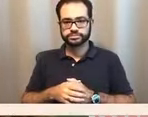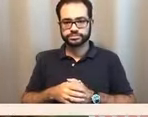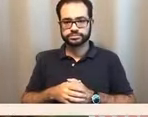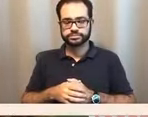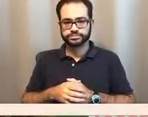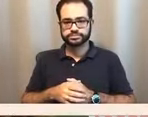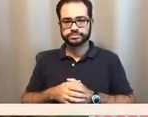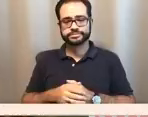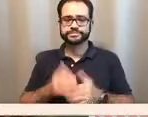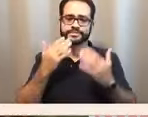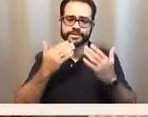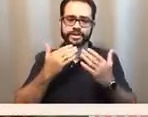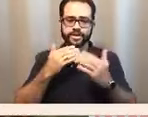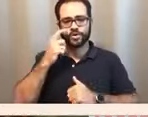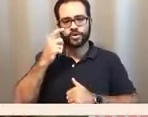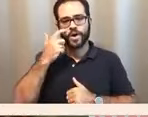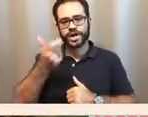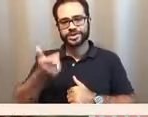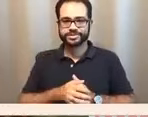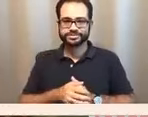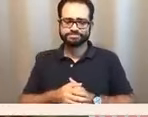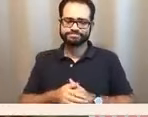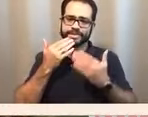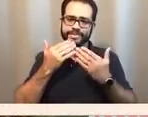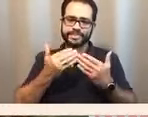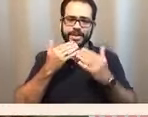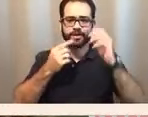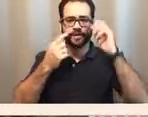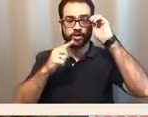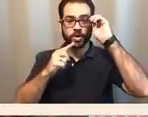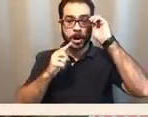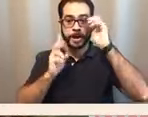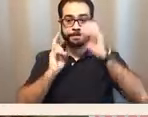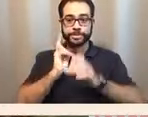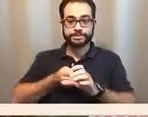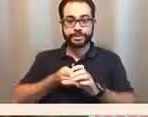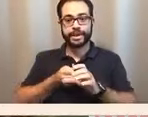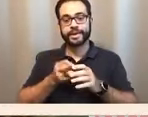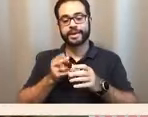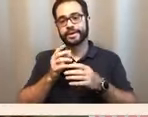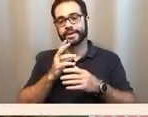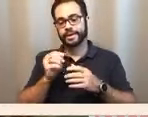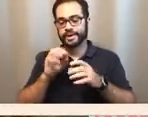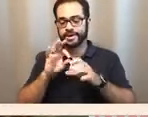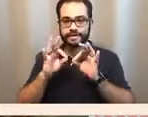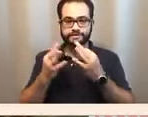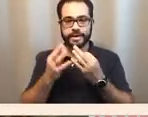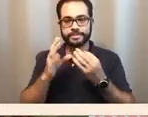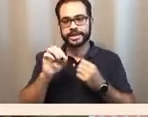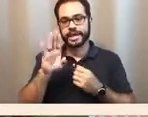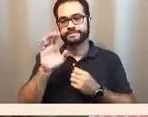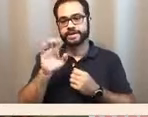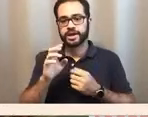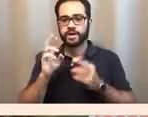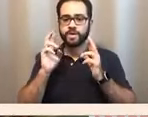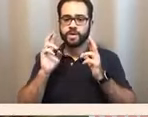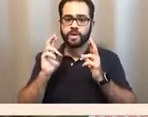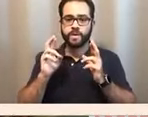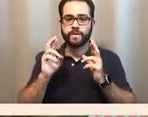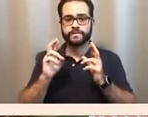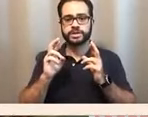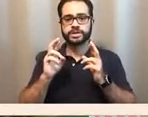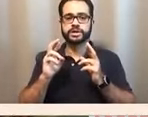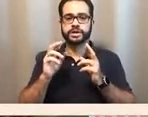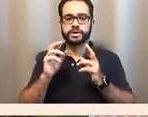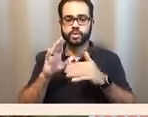Thank you for watching. Thank you for participating in the Family Cafe. I hope that what was said would have been an encouragement to you